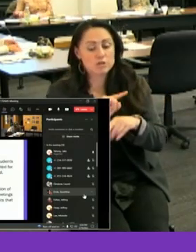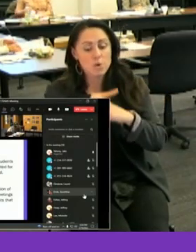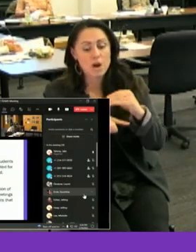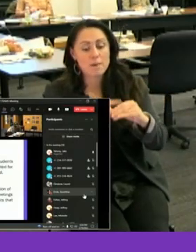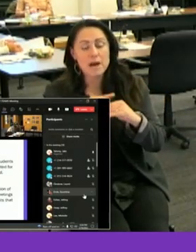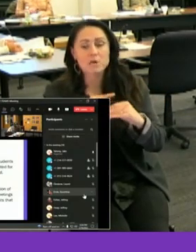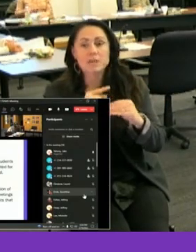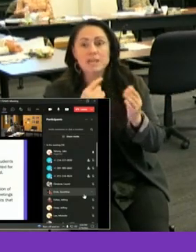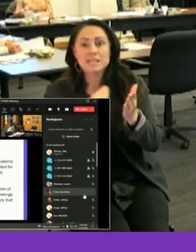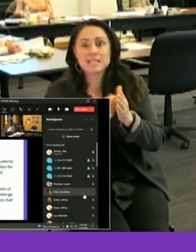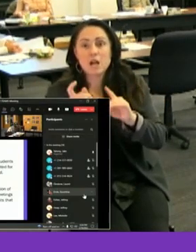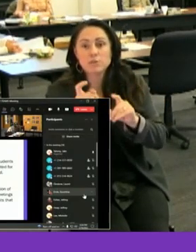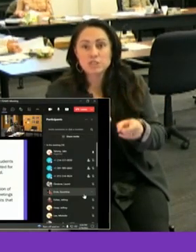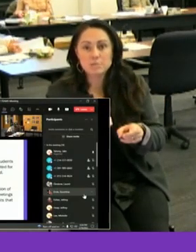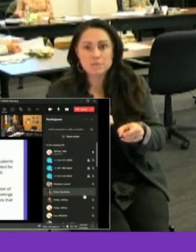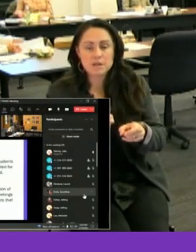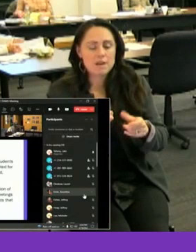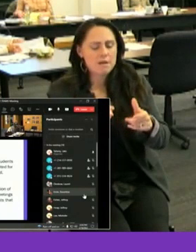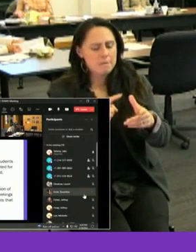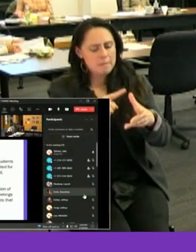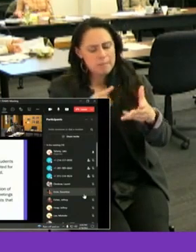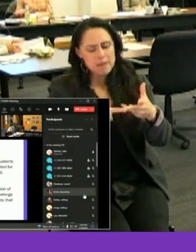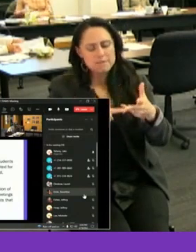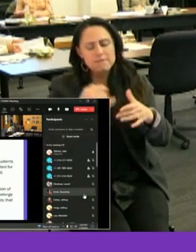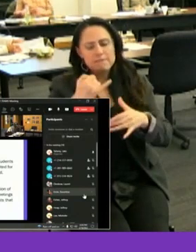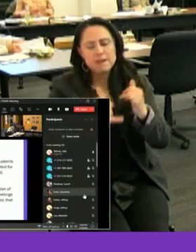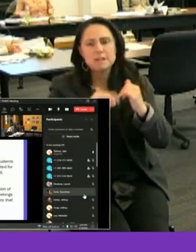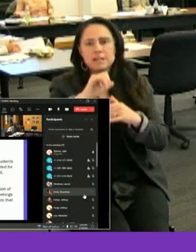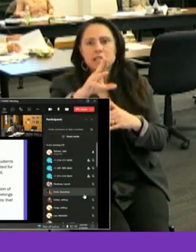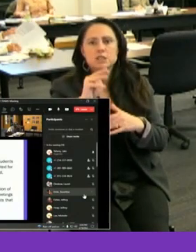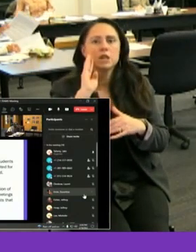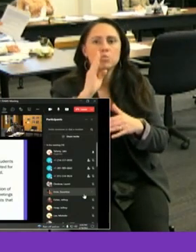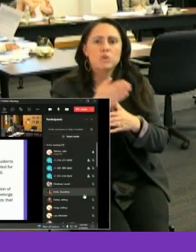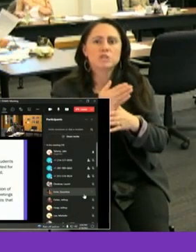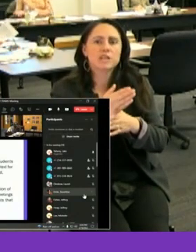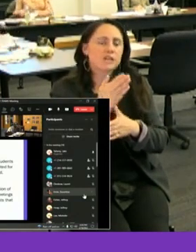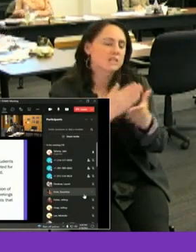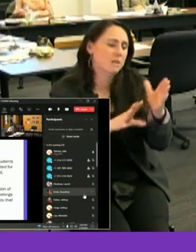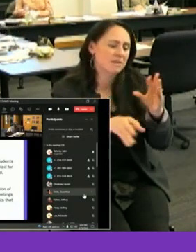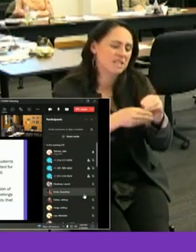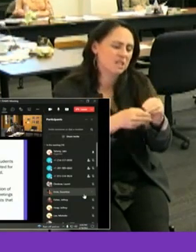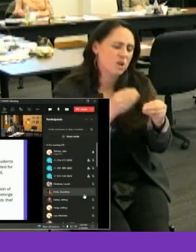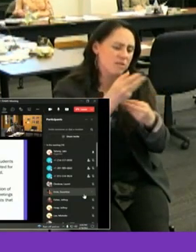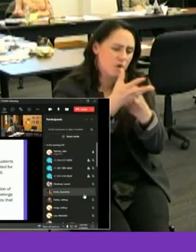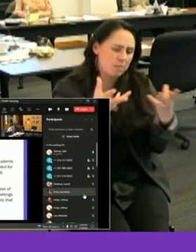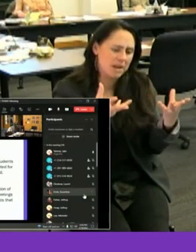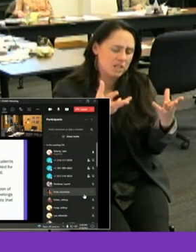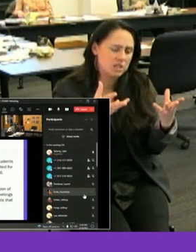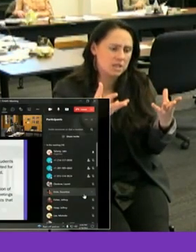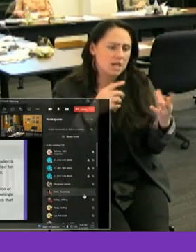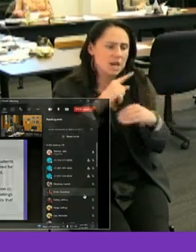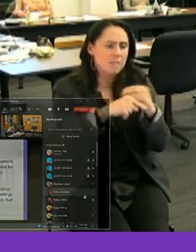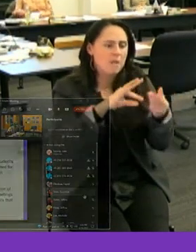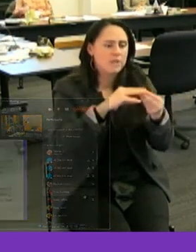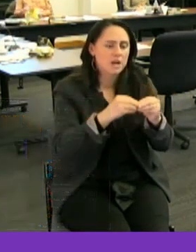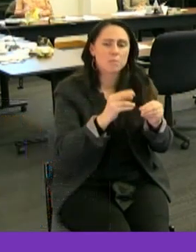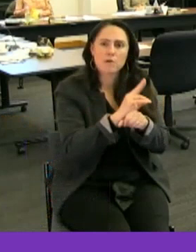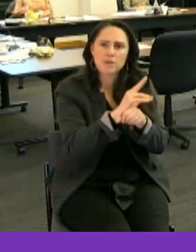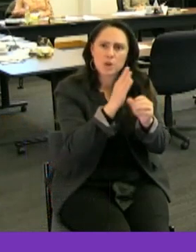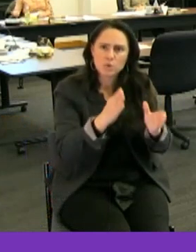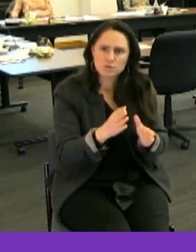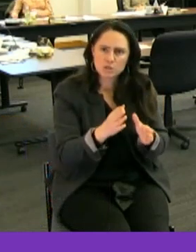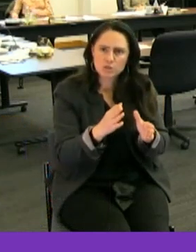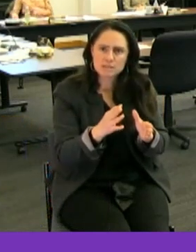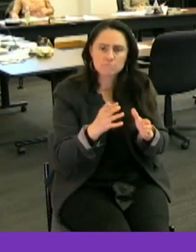about scholarships. And then finally, Jim will share just some additional information of the number of users since